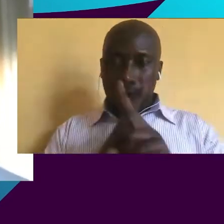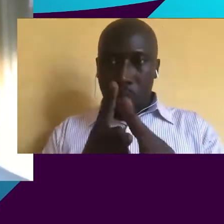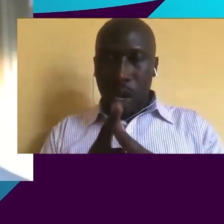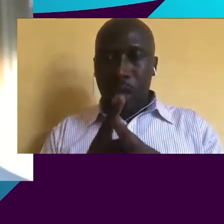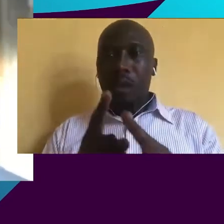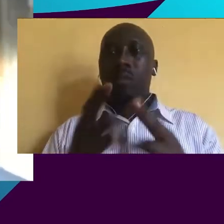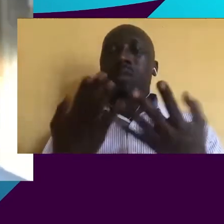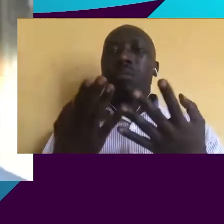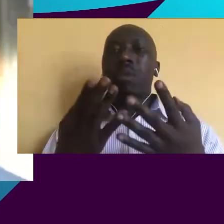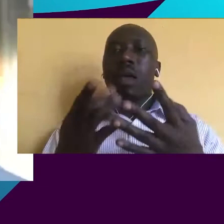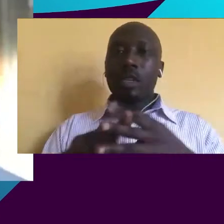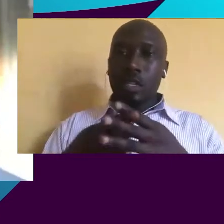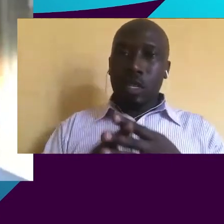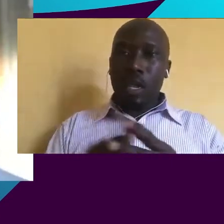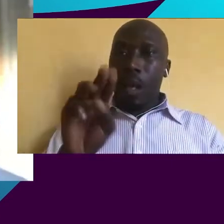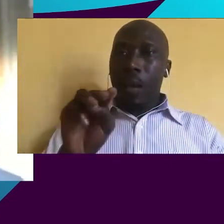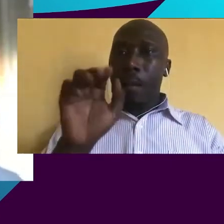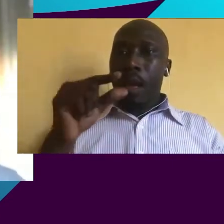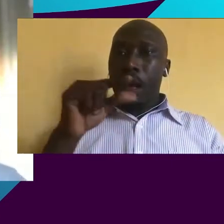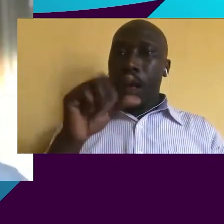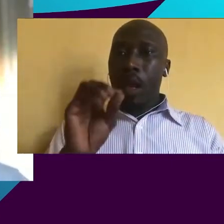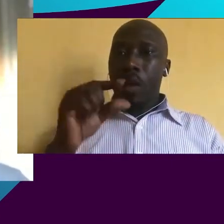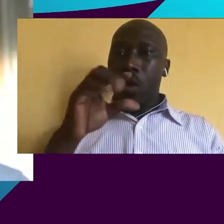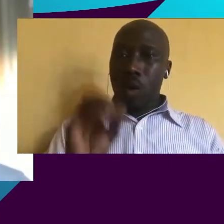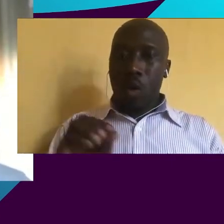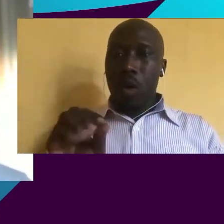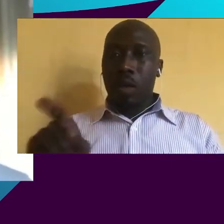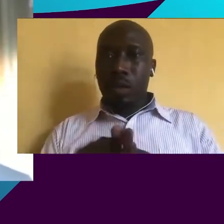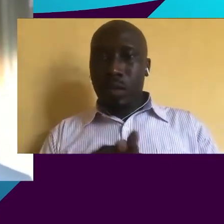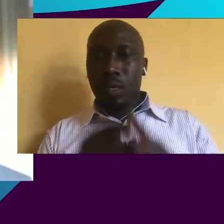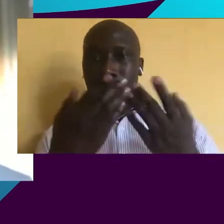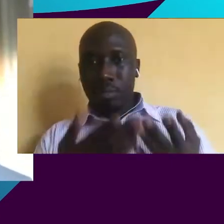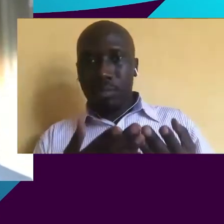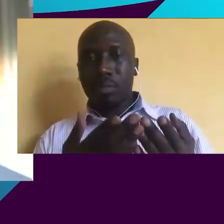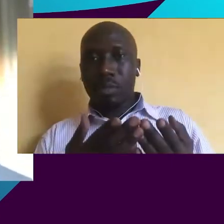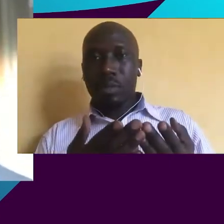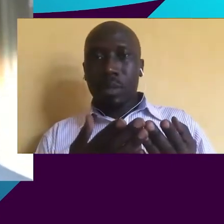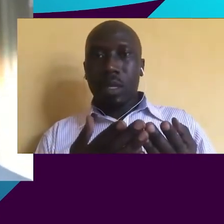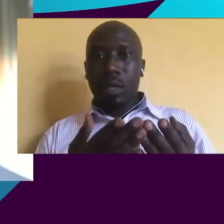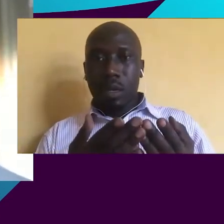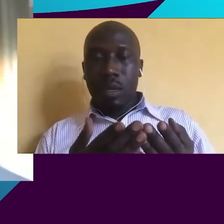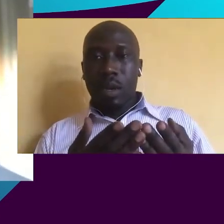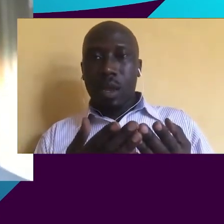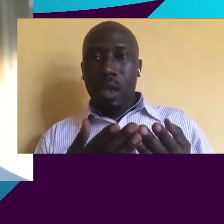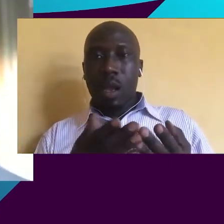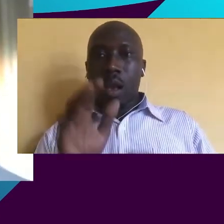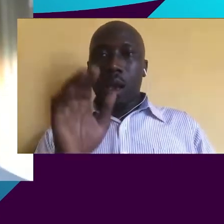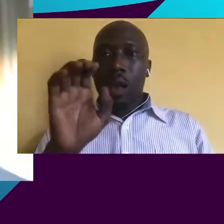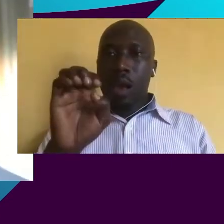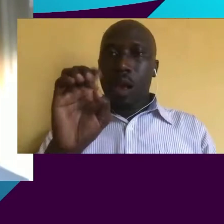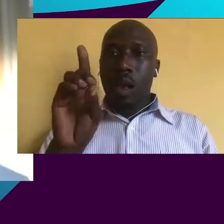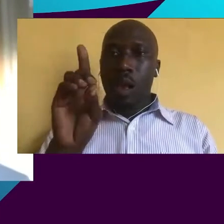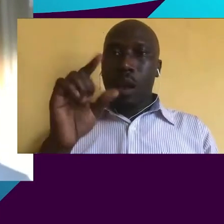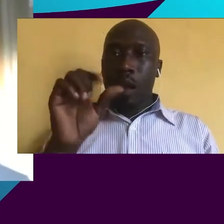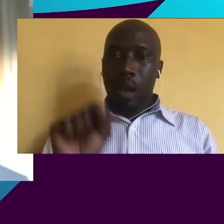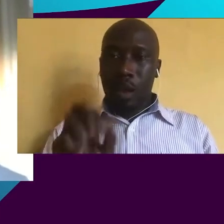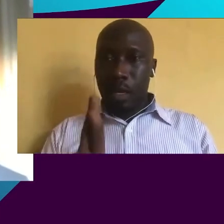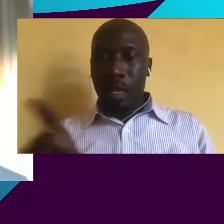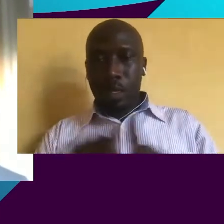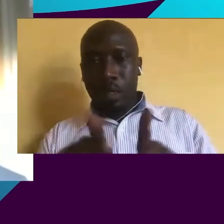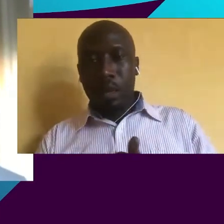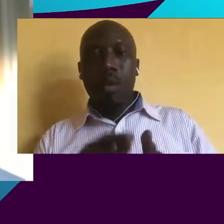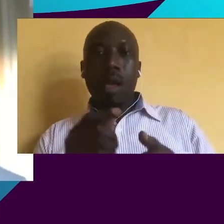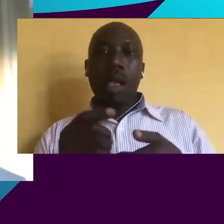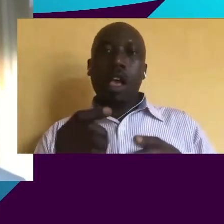are aware that this forum is going on. I take also opportunity to thank the organizers. I